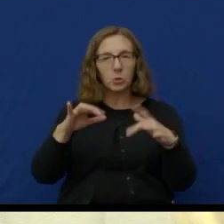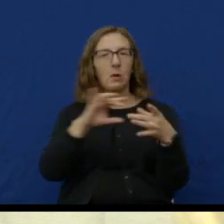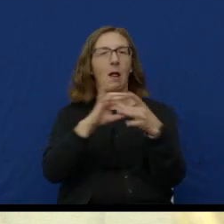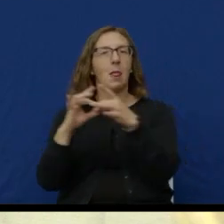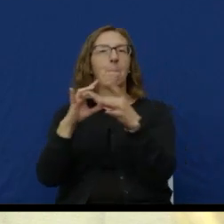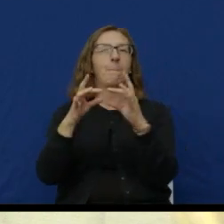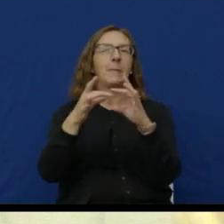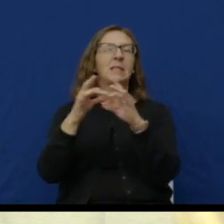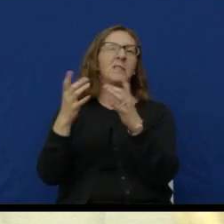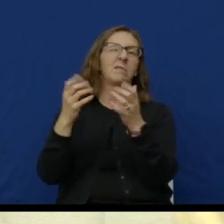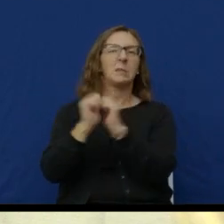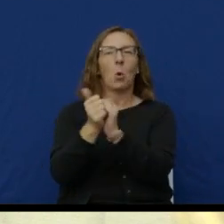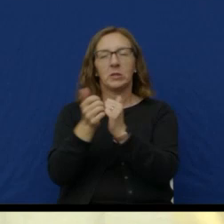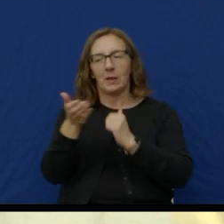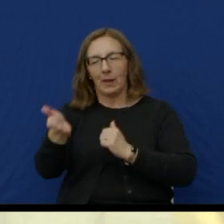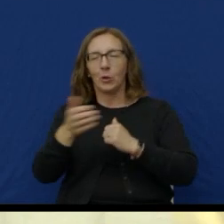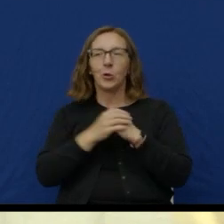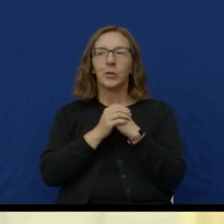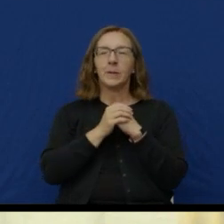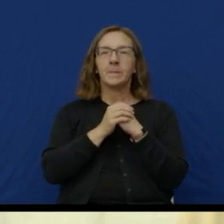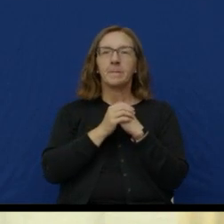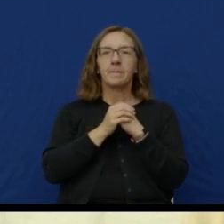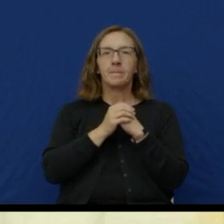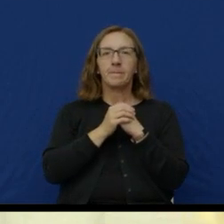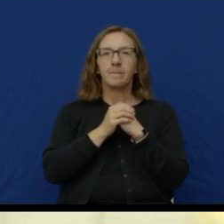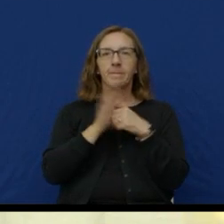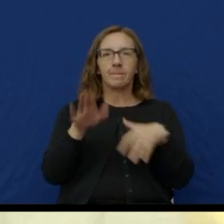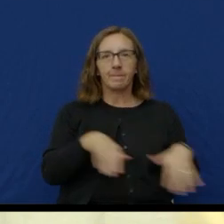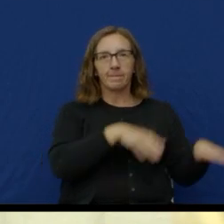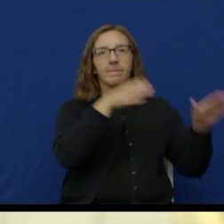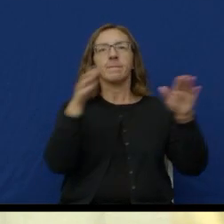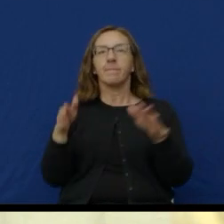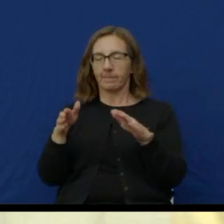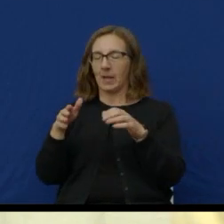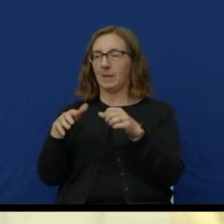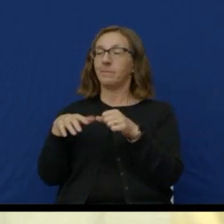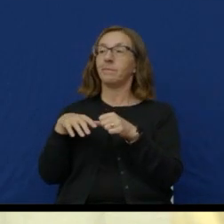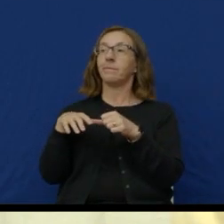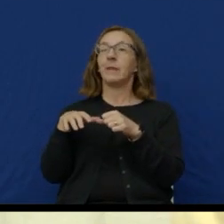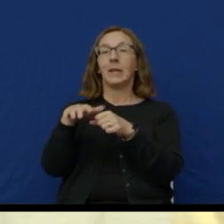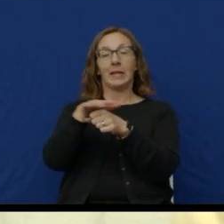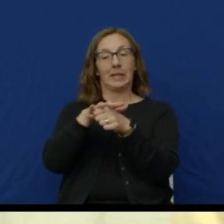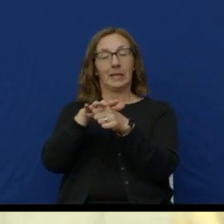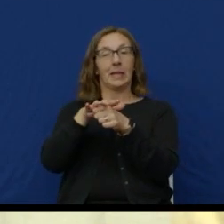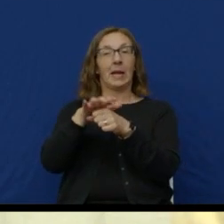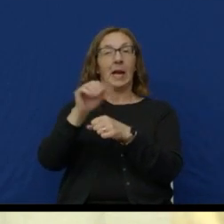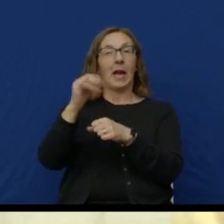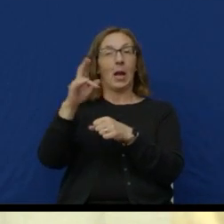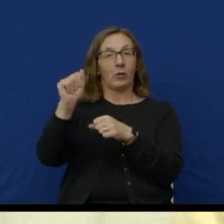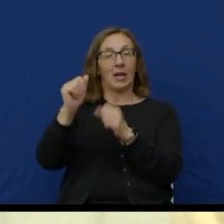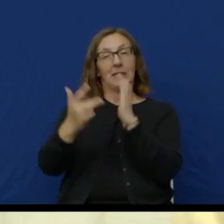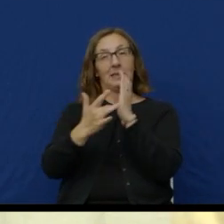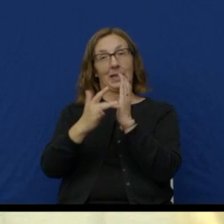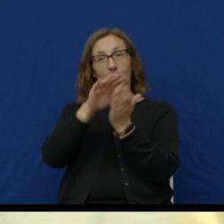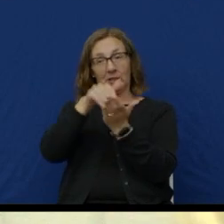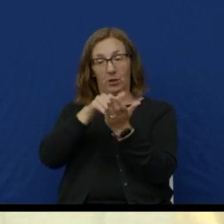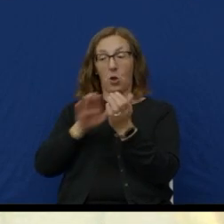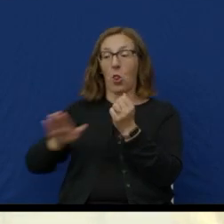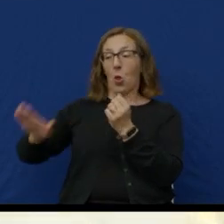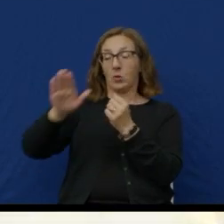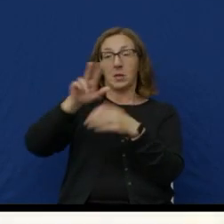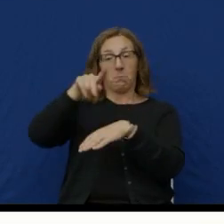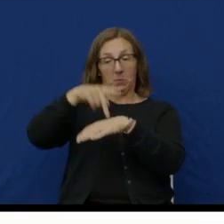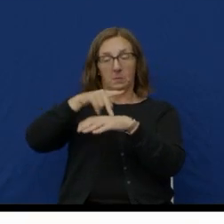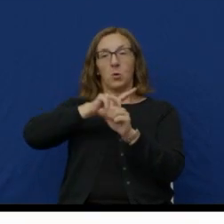Olympic-style sporting competitions. Turning to the area technology centers, their principals and teachers attended the Kentucky Association of Career